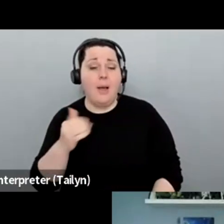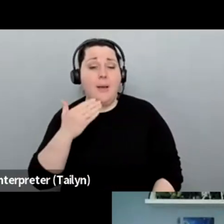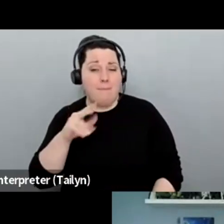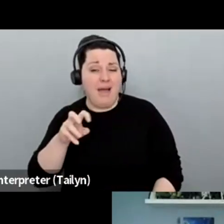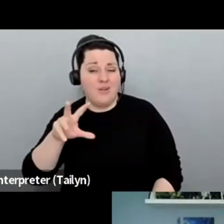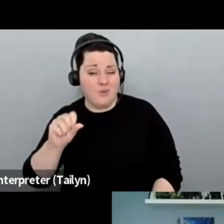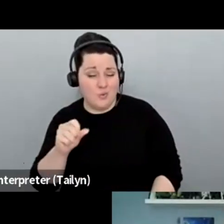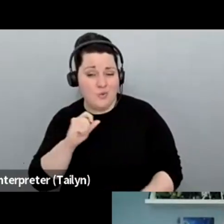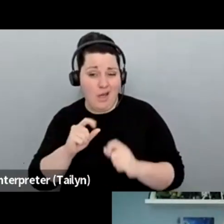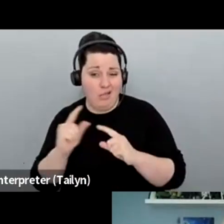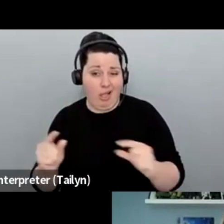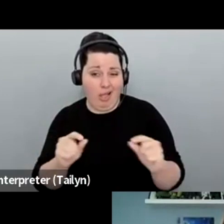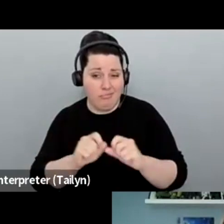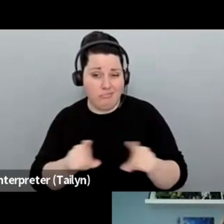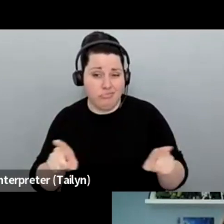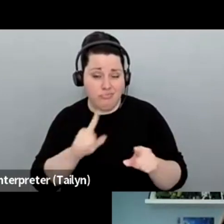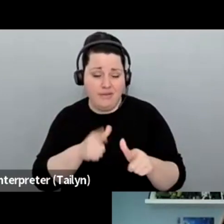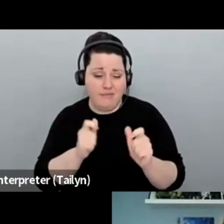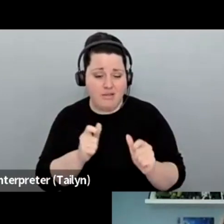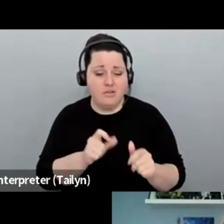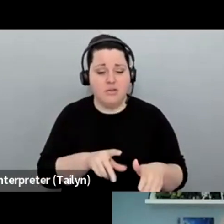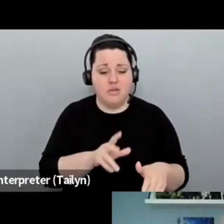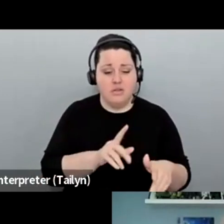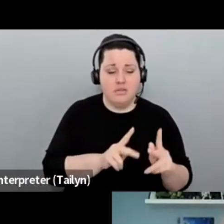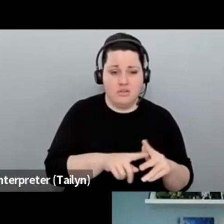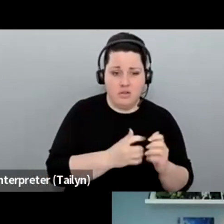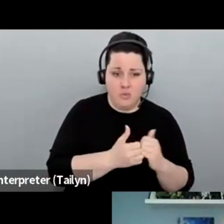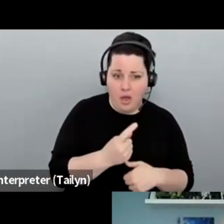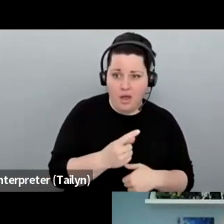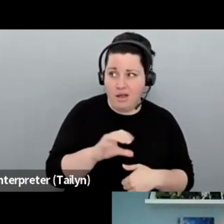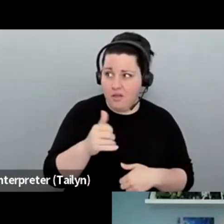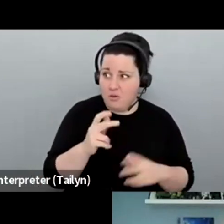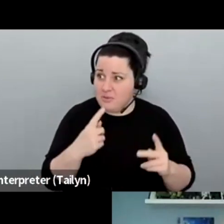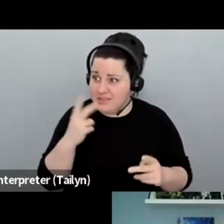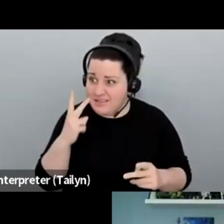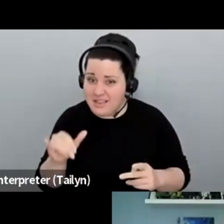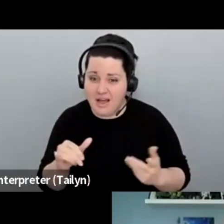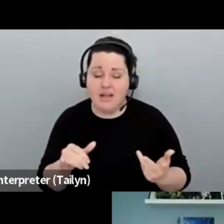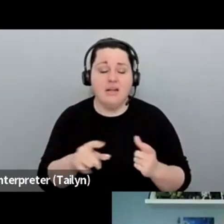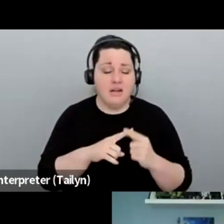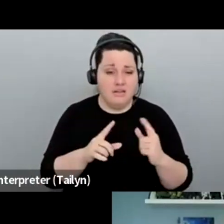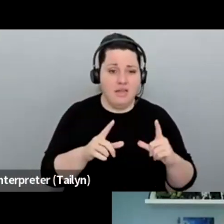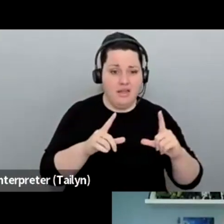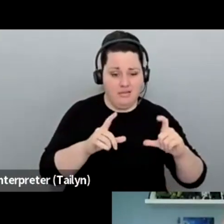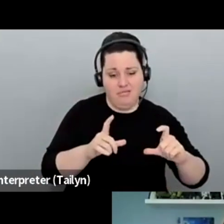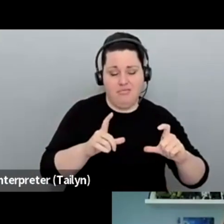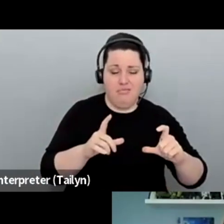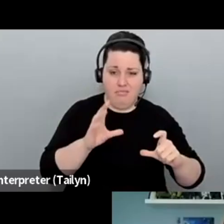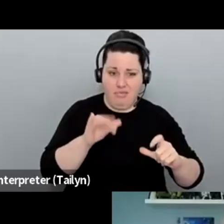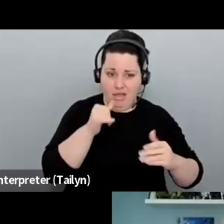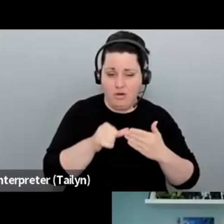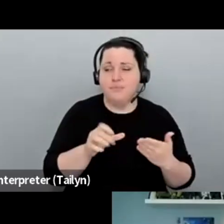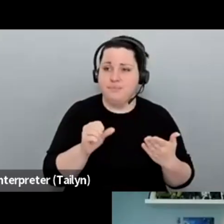pretty quickly. And so it starts with one text, like, is anyone else seeing this? And then the screenshot of the letter. I